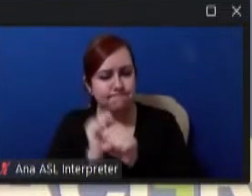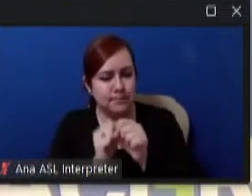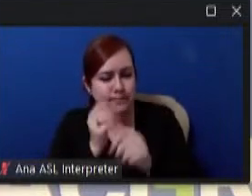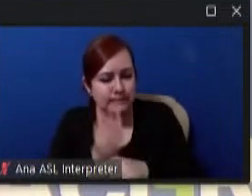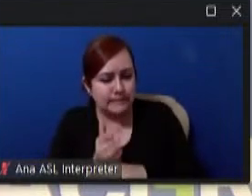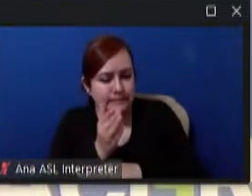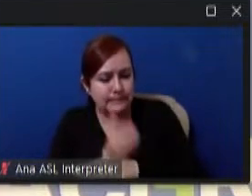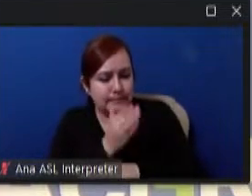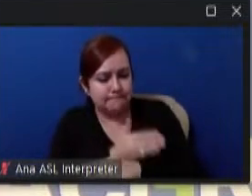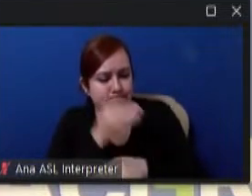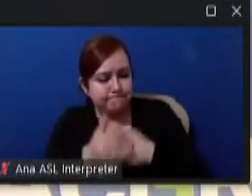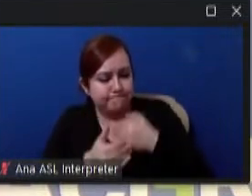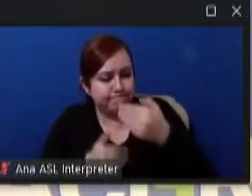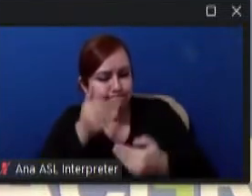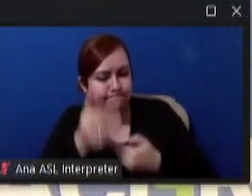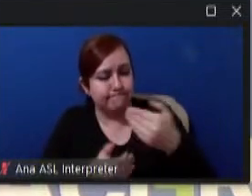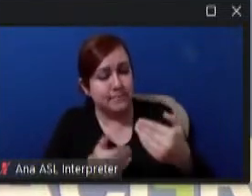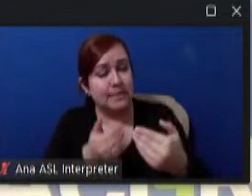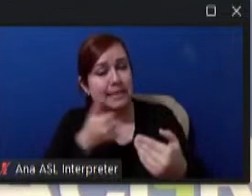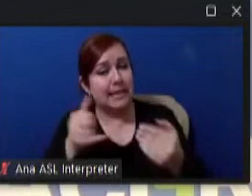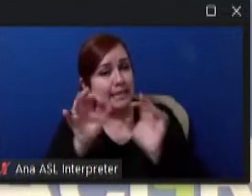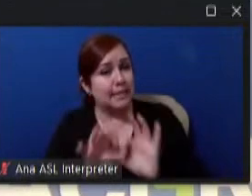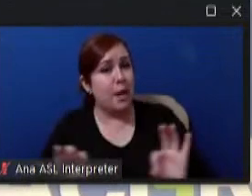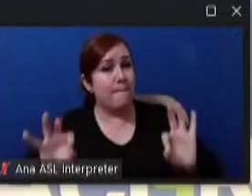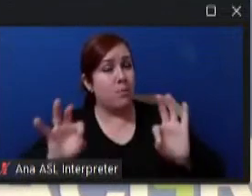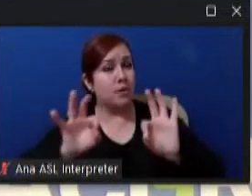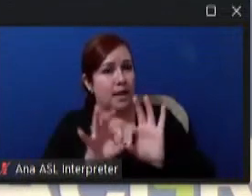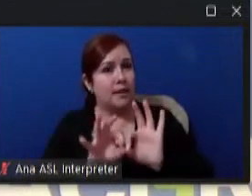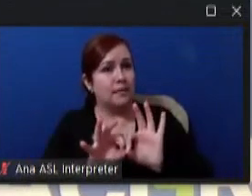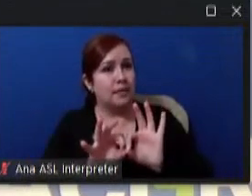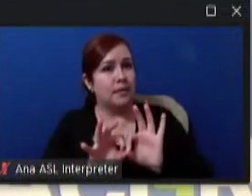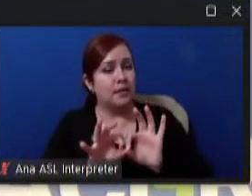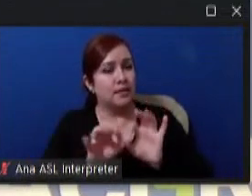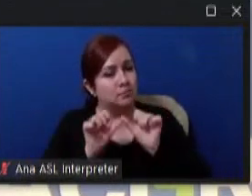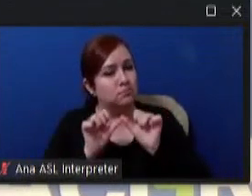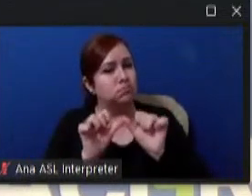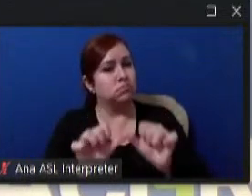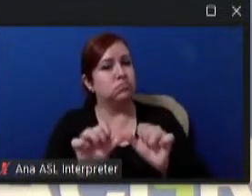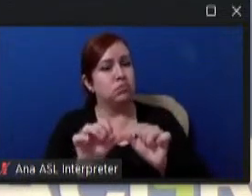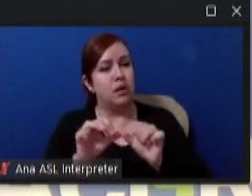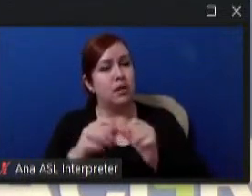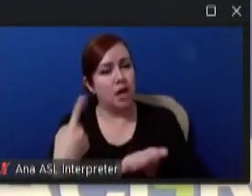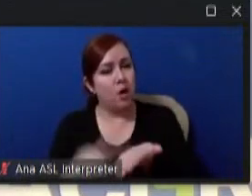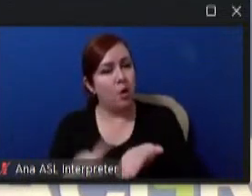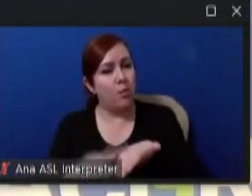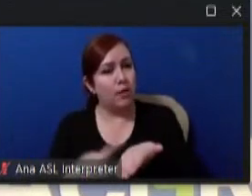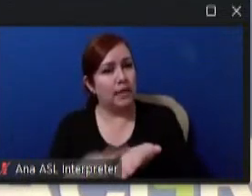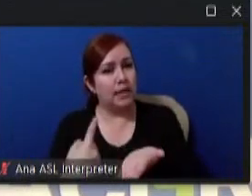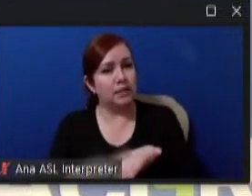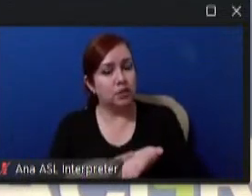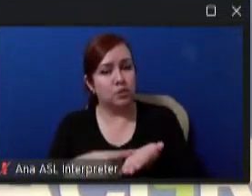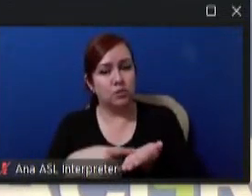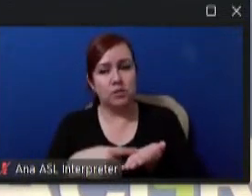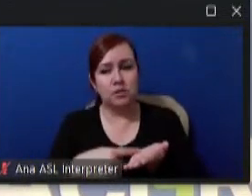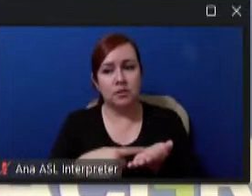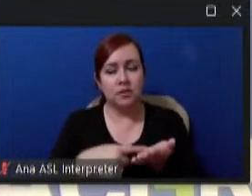to transit, more work to be done to maintain this communication